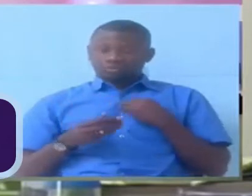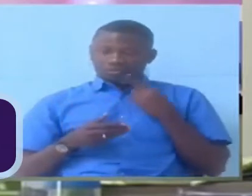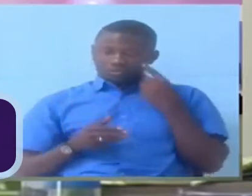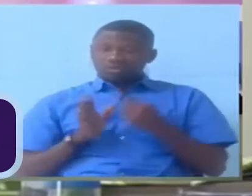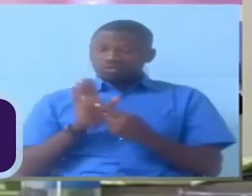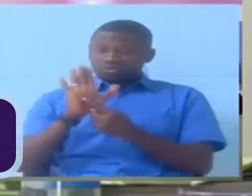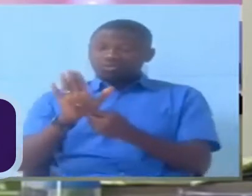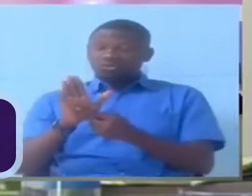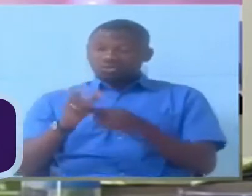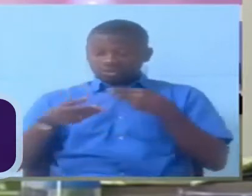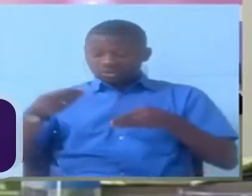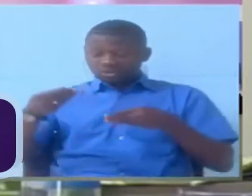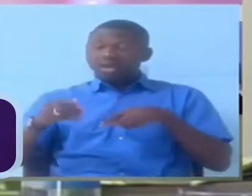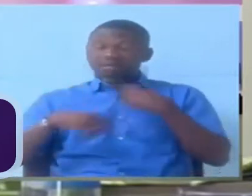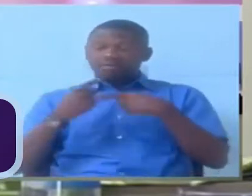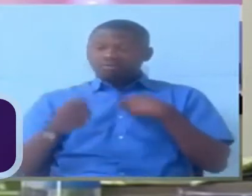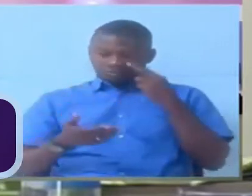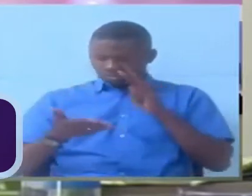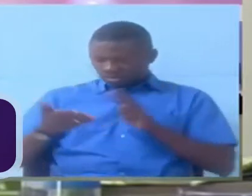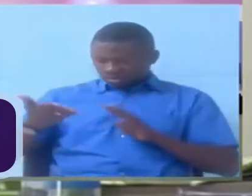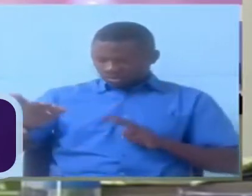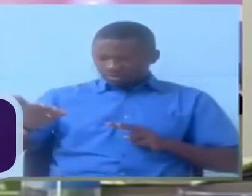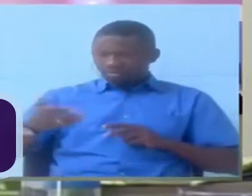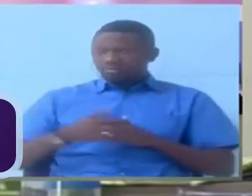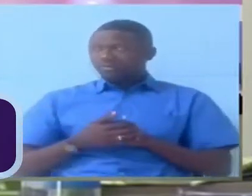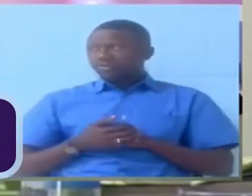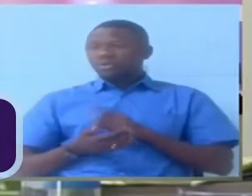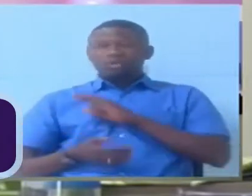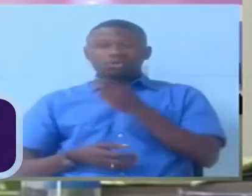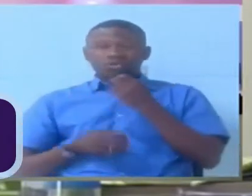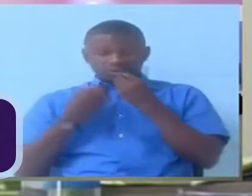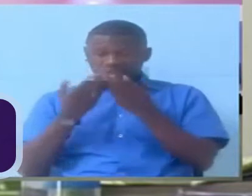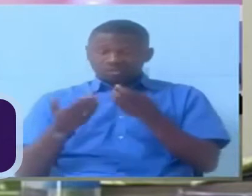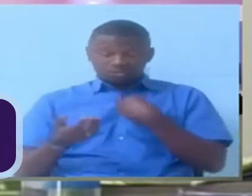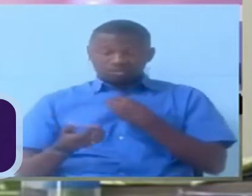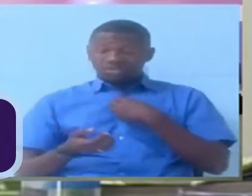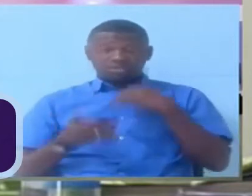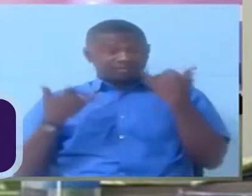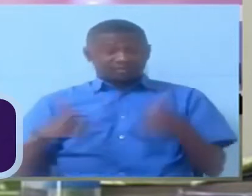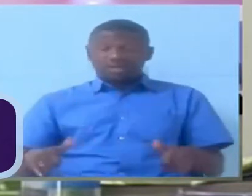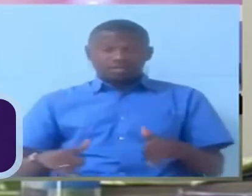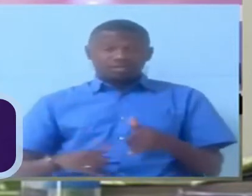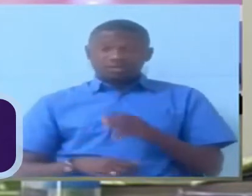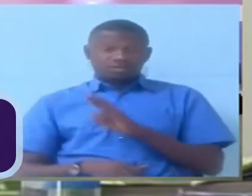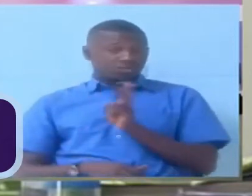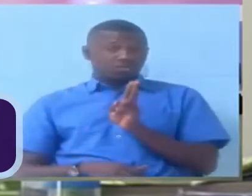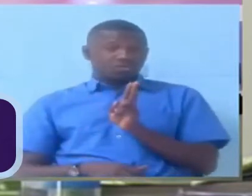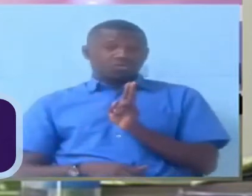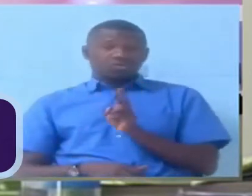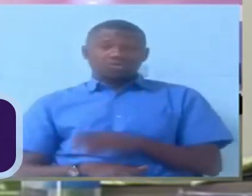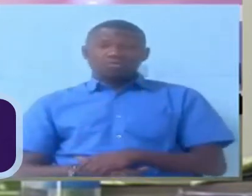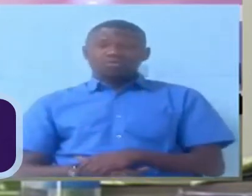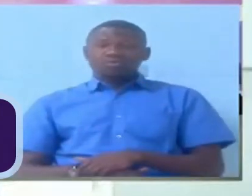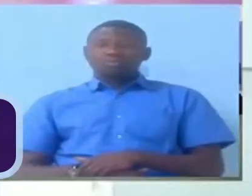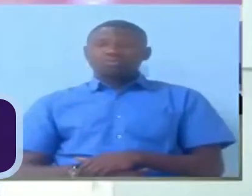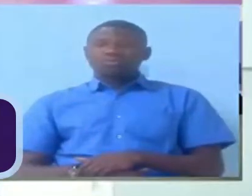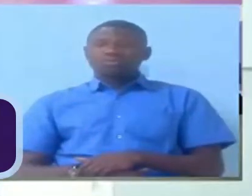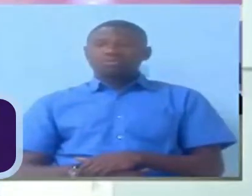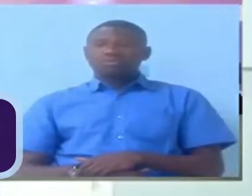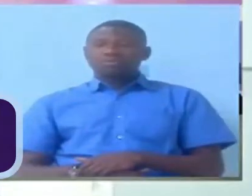And what ranking were you given in your certificate? I will not remember